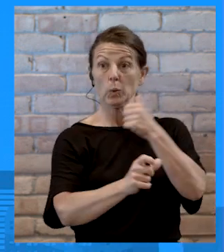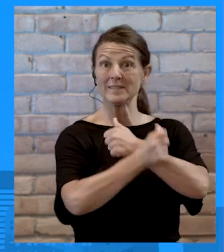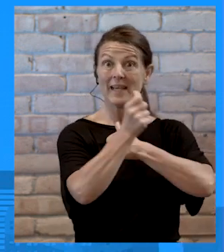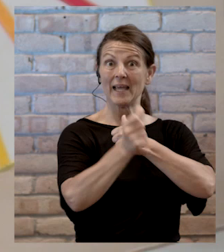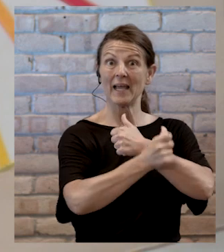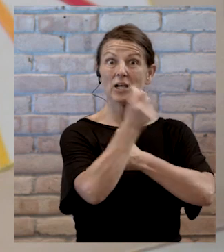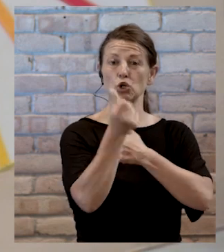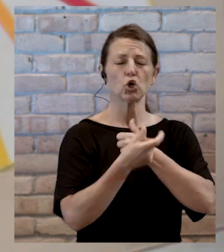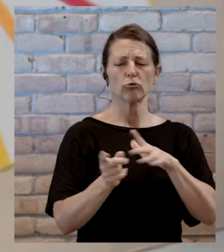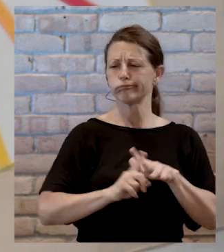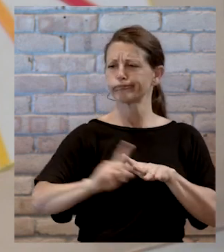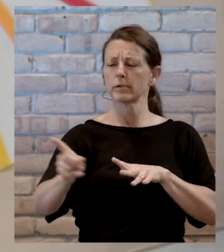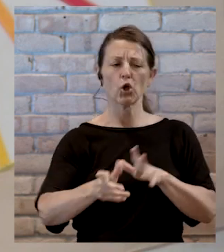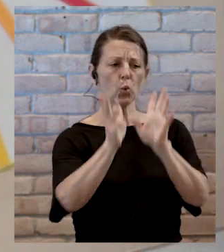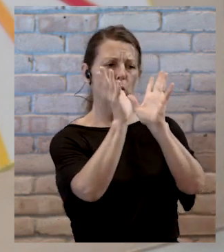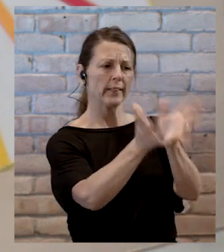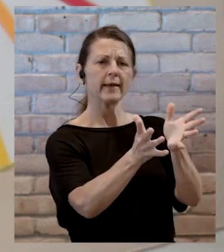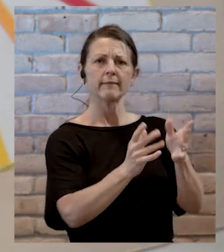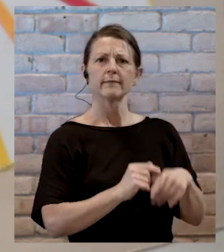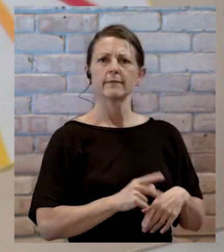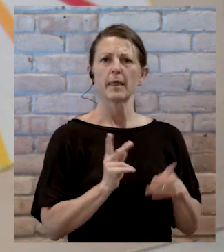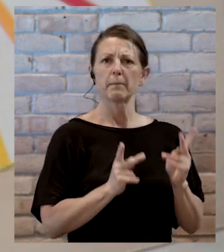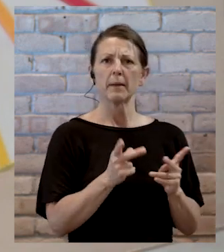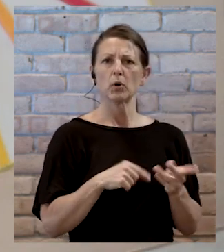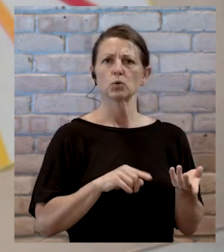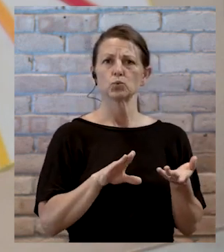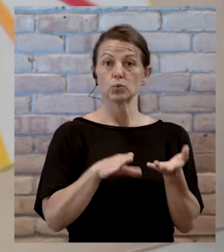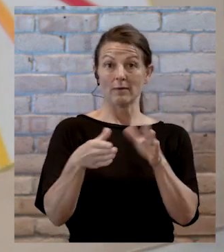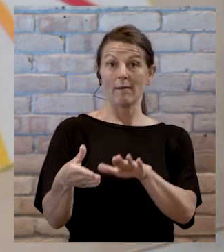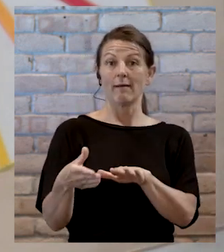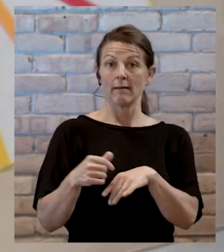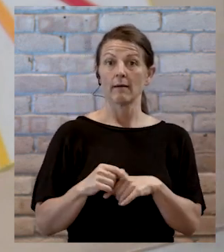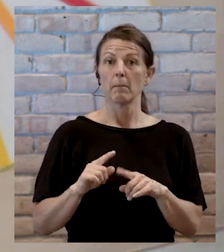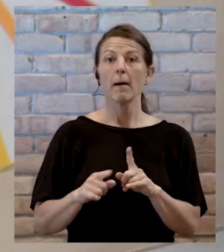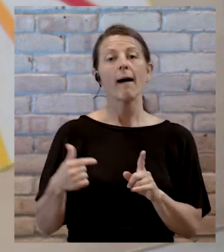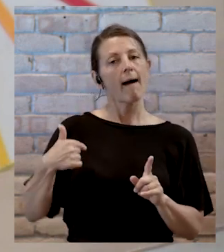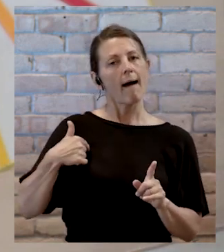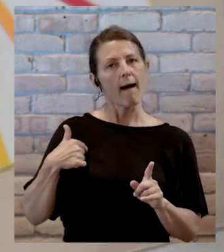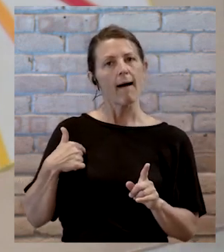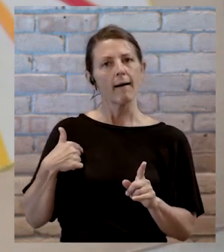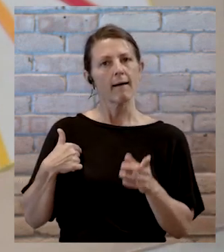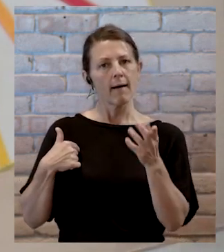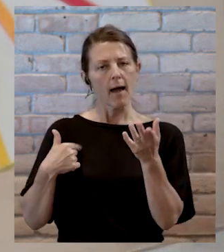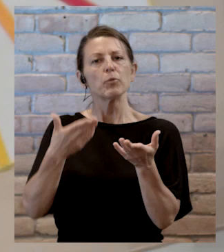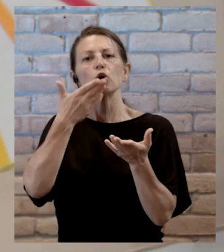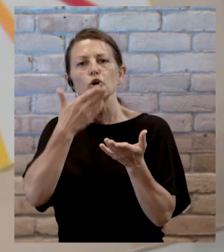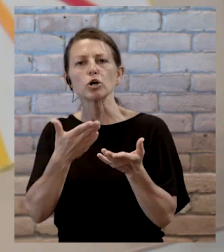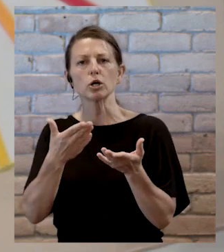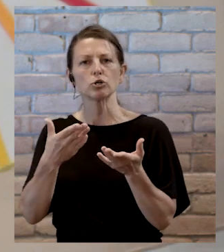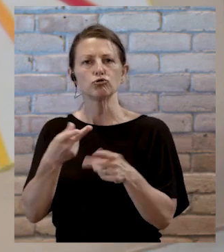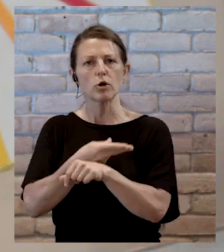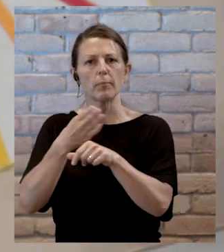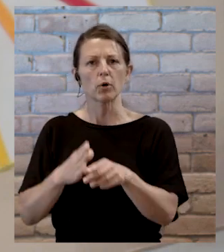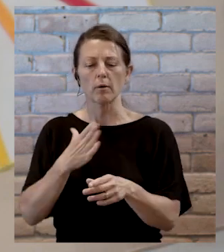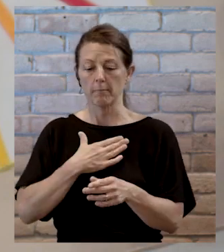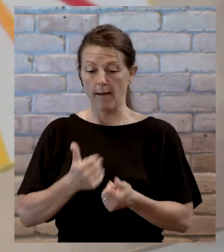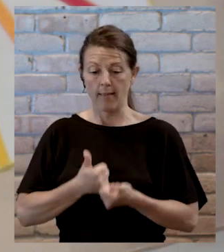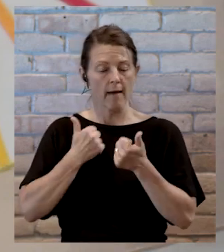from the sheep and you leave them to die. But I am the good shepherd. And I sacrifice my